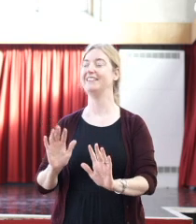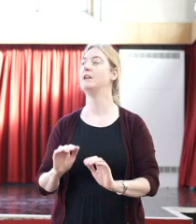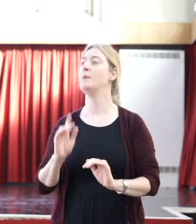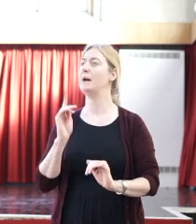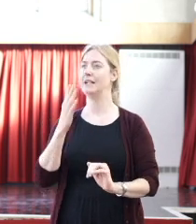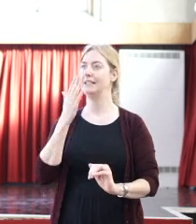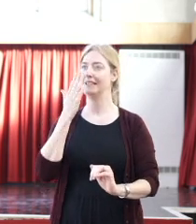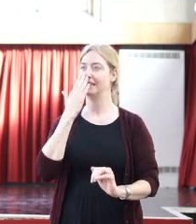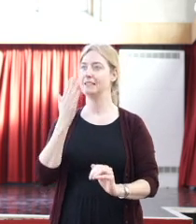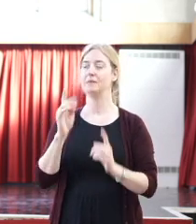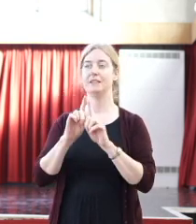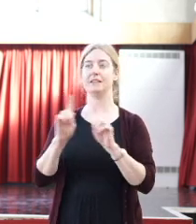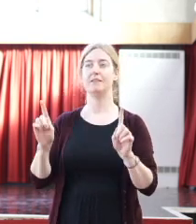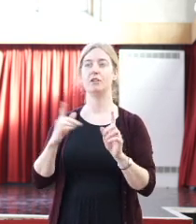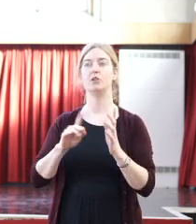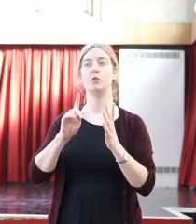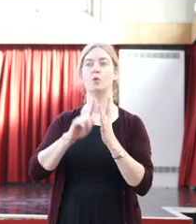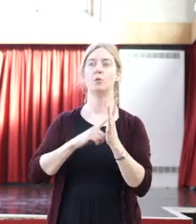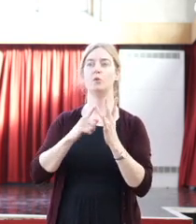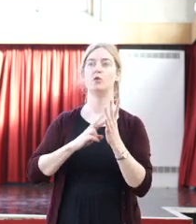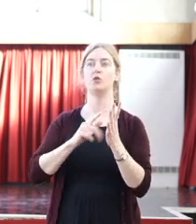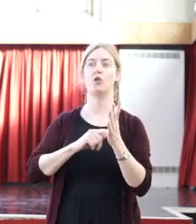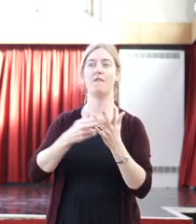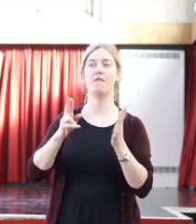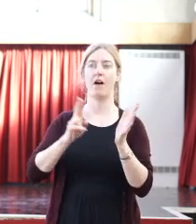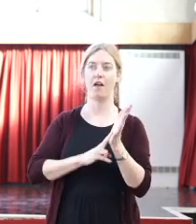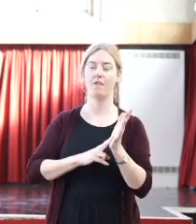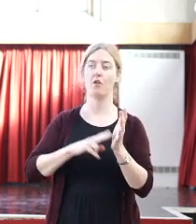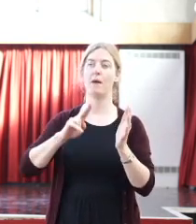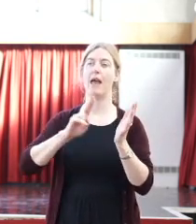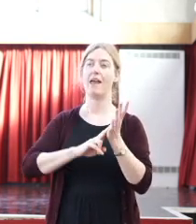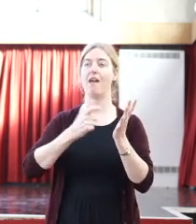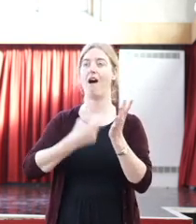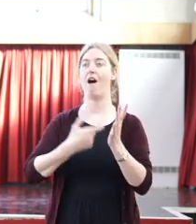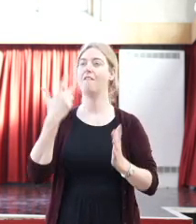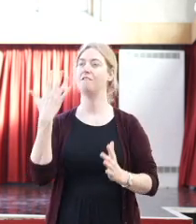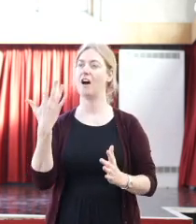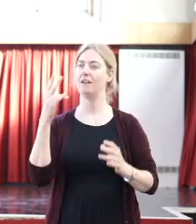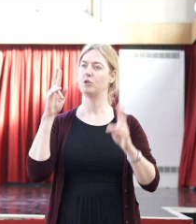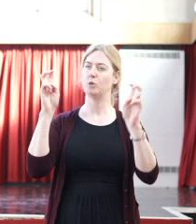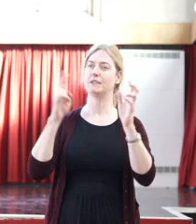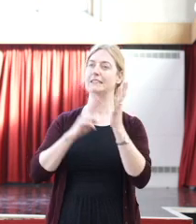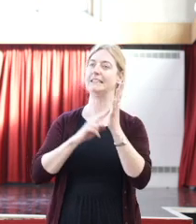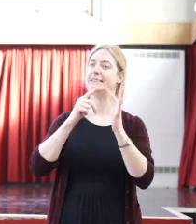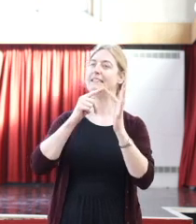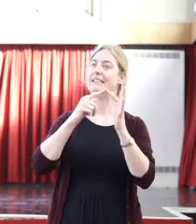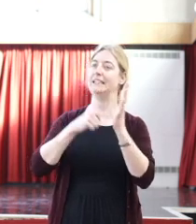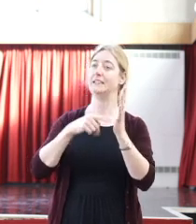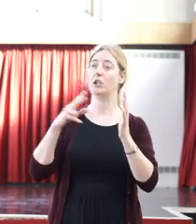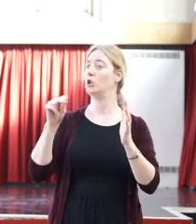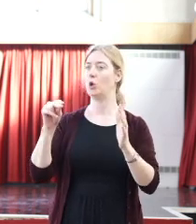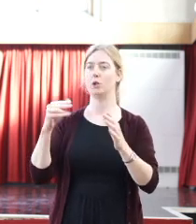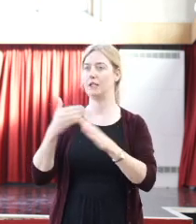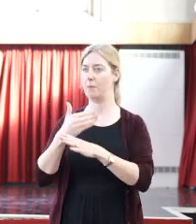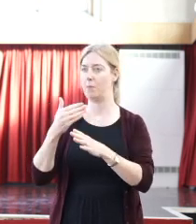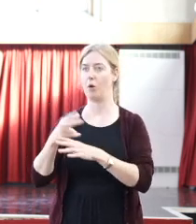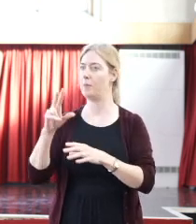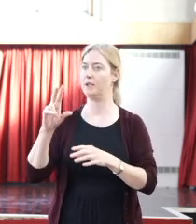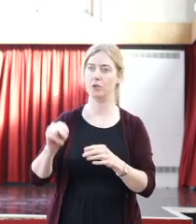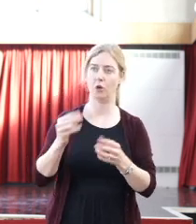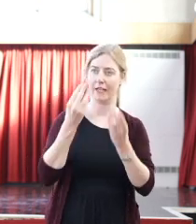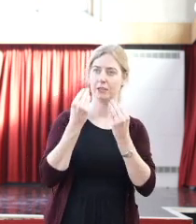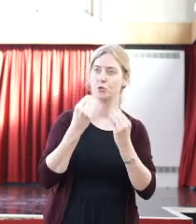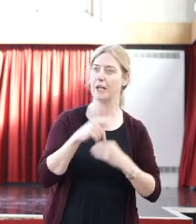to Jonathan from NR5A at risk of NEET. Lots of my fictional characters begin with J, and I